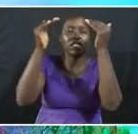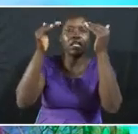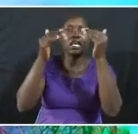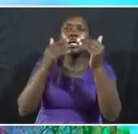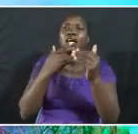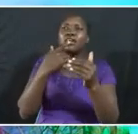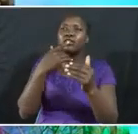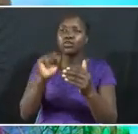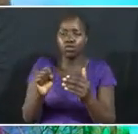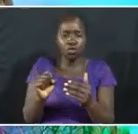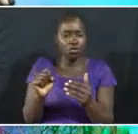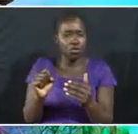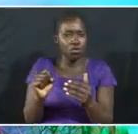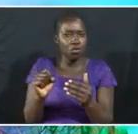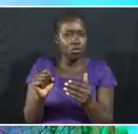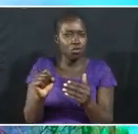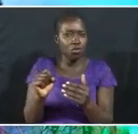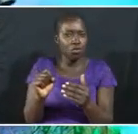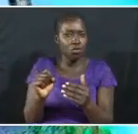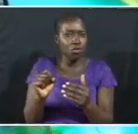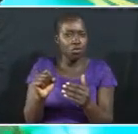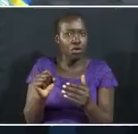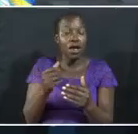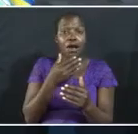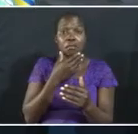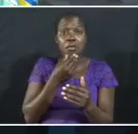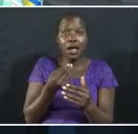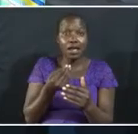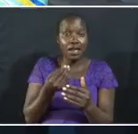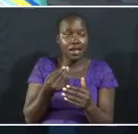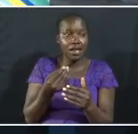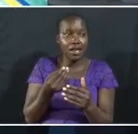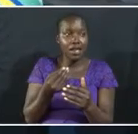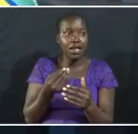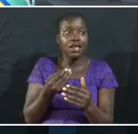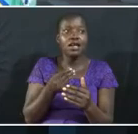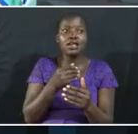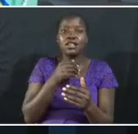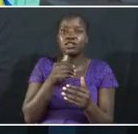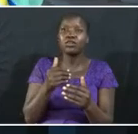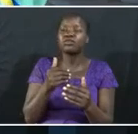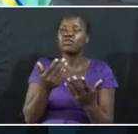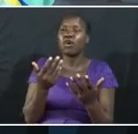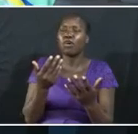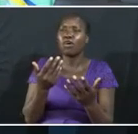And so marriage is not for non-believers.